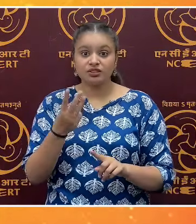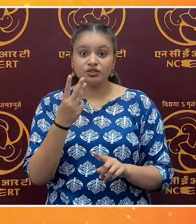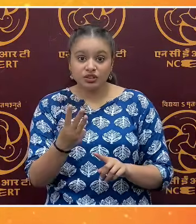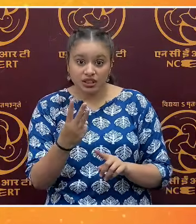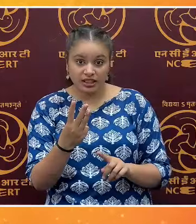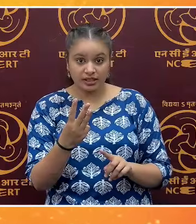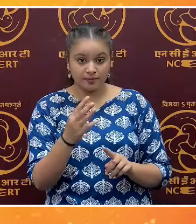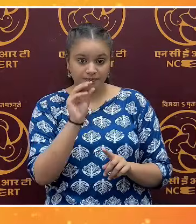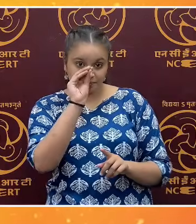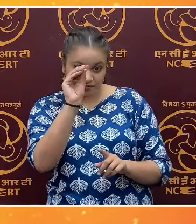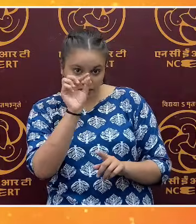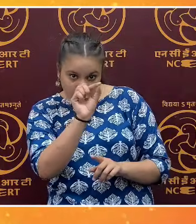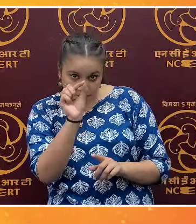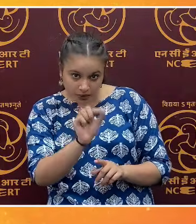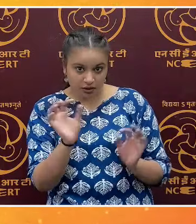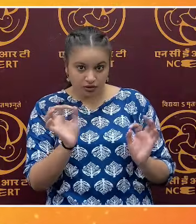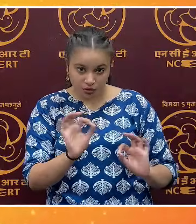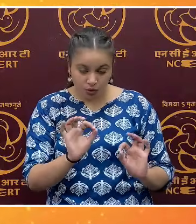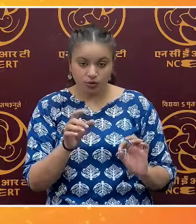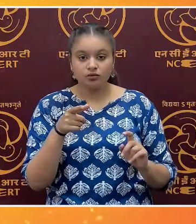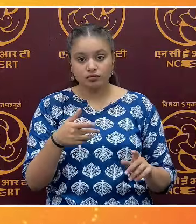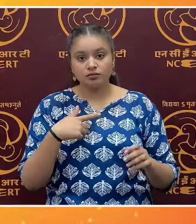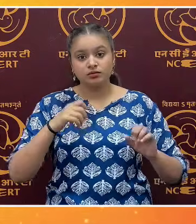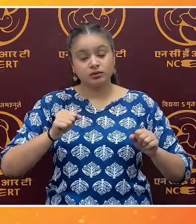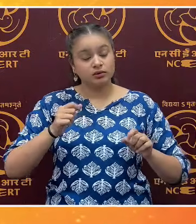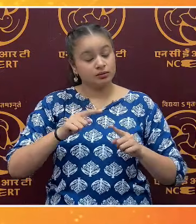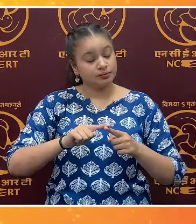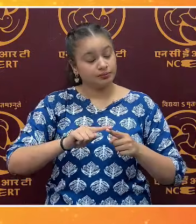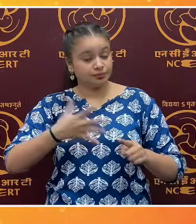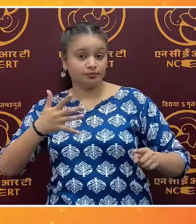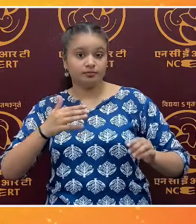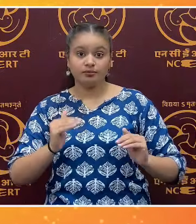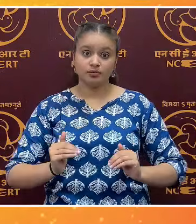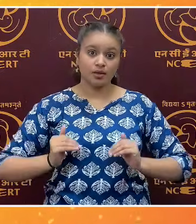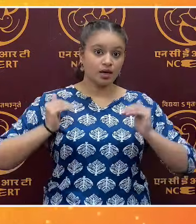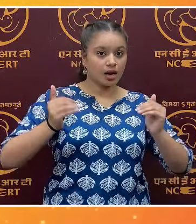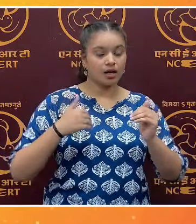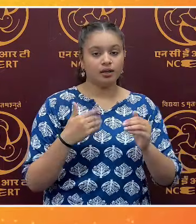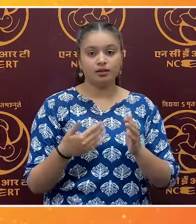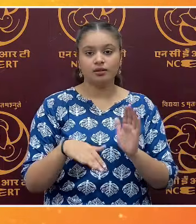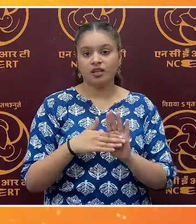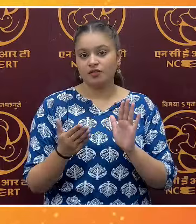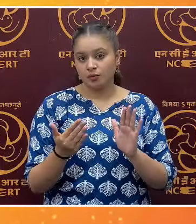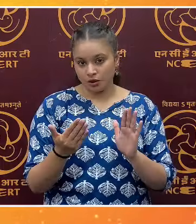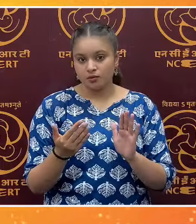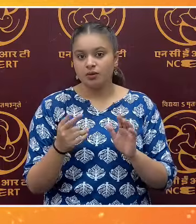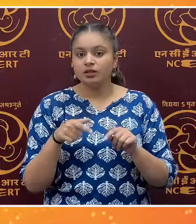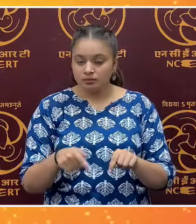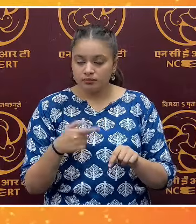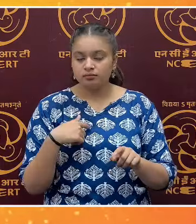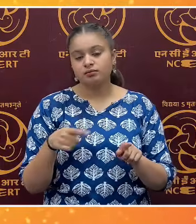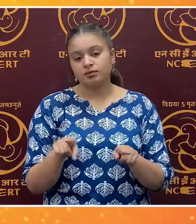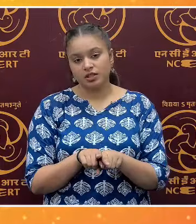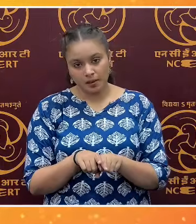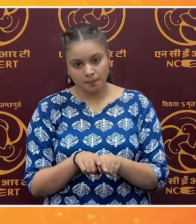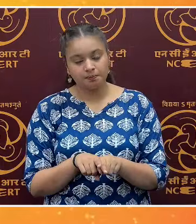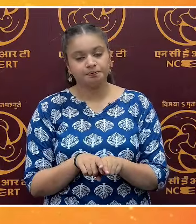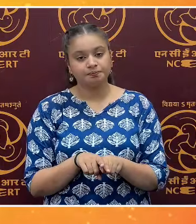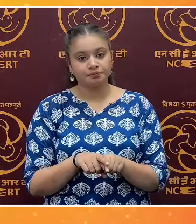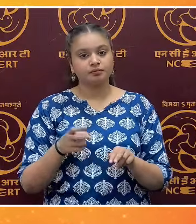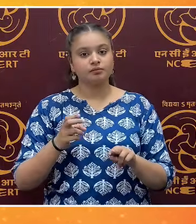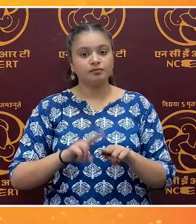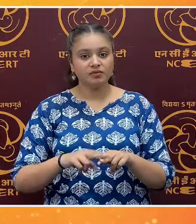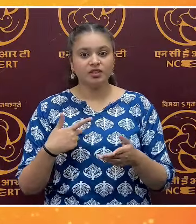plug, so you will get a severe electric shock in that case. So that's why this in this kind of like